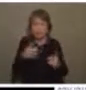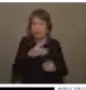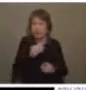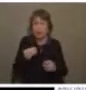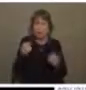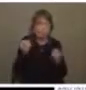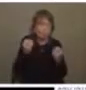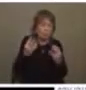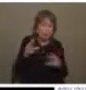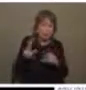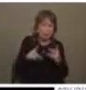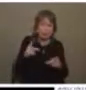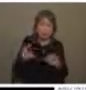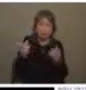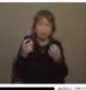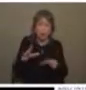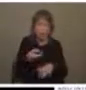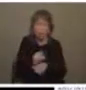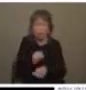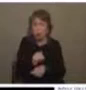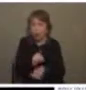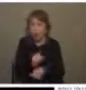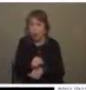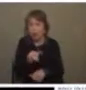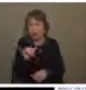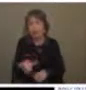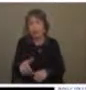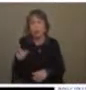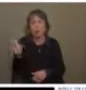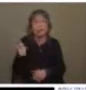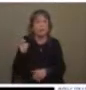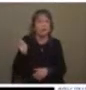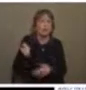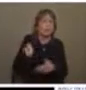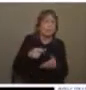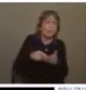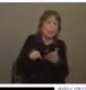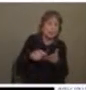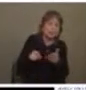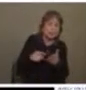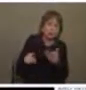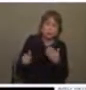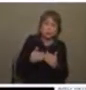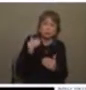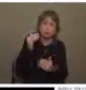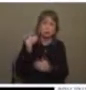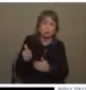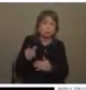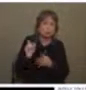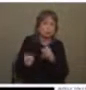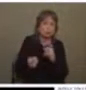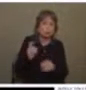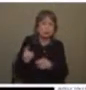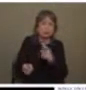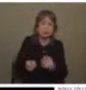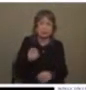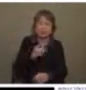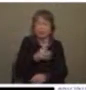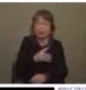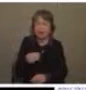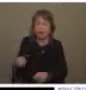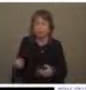work, and there's low labor supply, that welfare payments are somehow too generous, that welfare is a disincentive to work, and people can get welfare